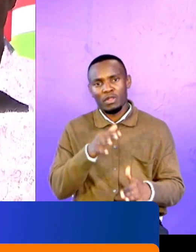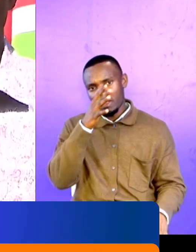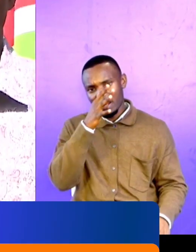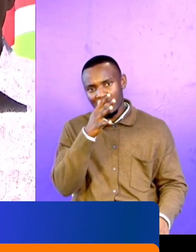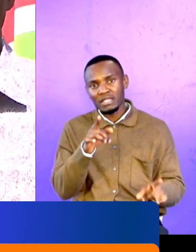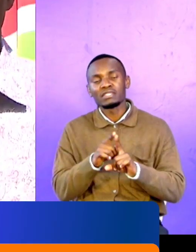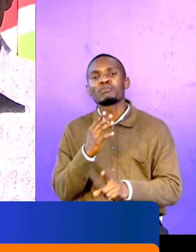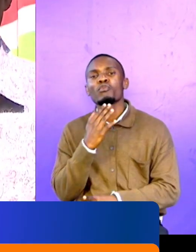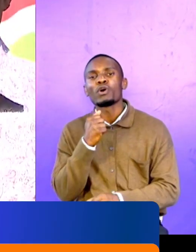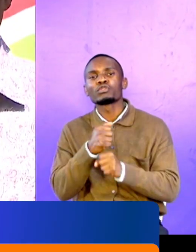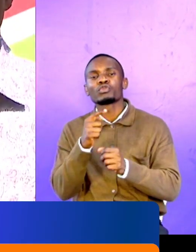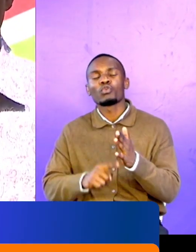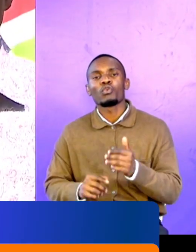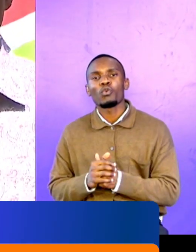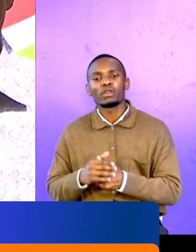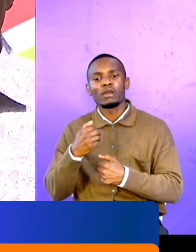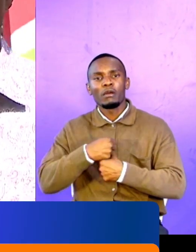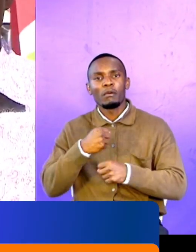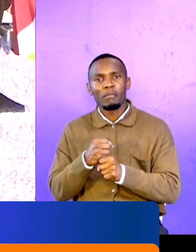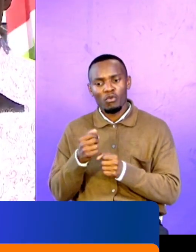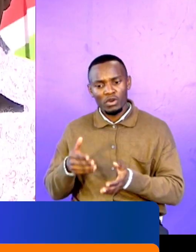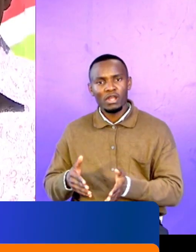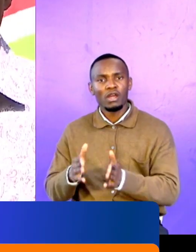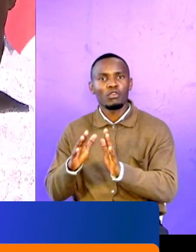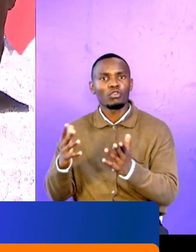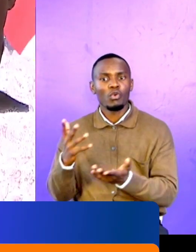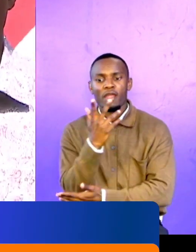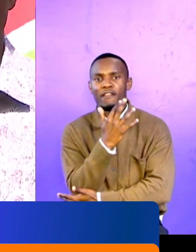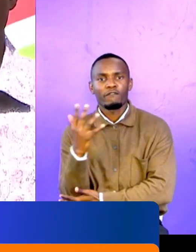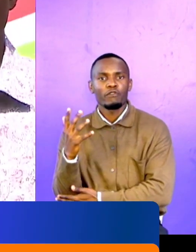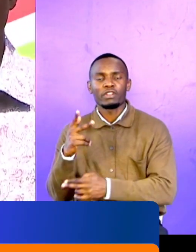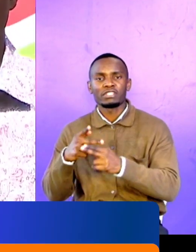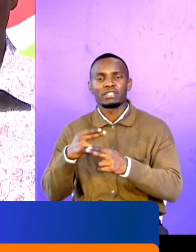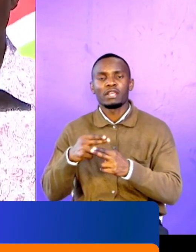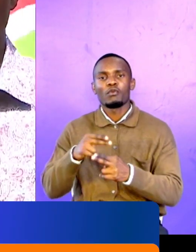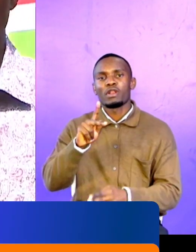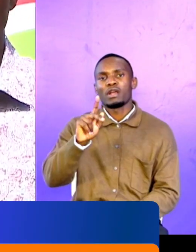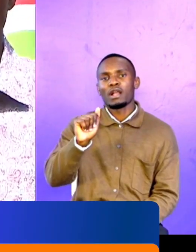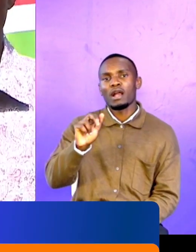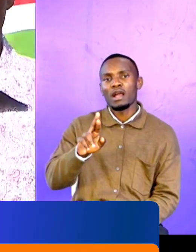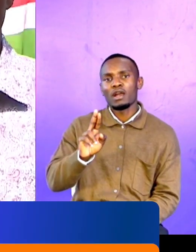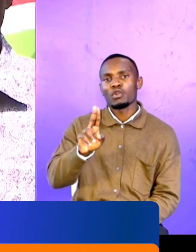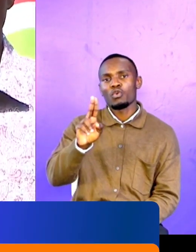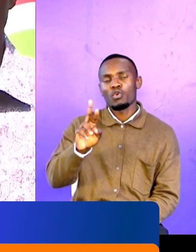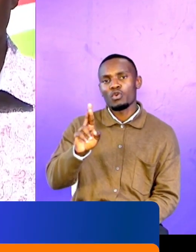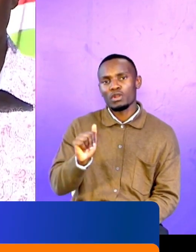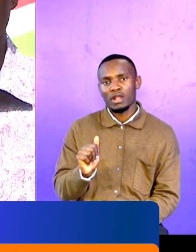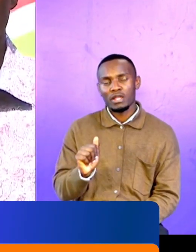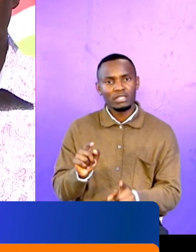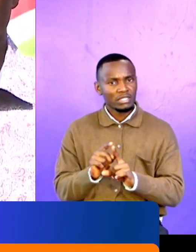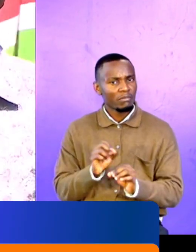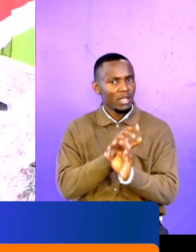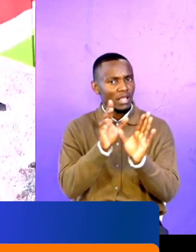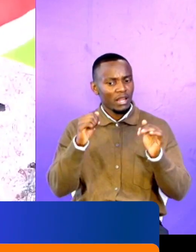Please stop Karura. Don't deal with Karura Forest. There's a clear agreement between the Forest